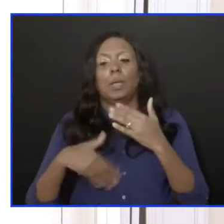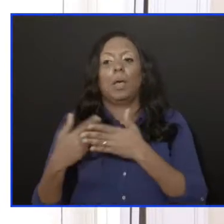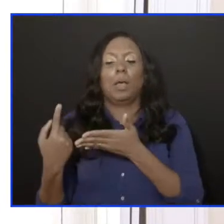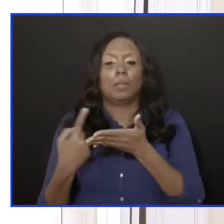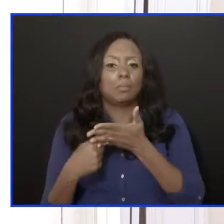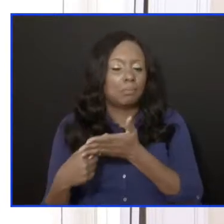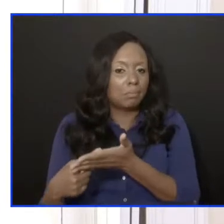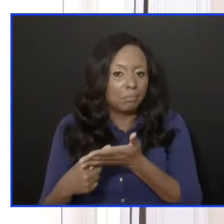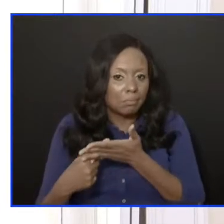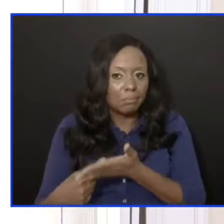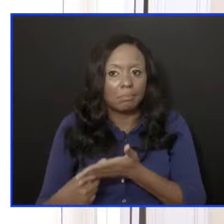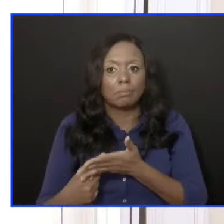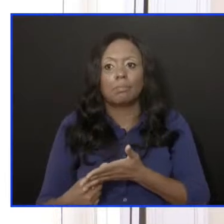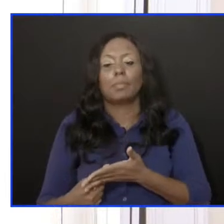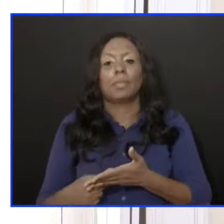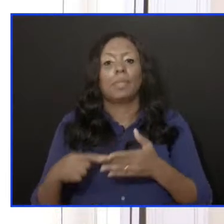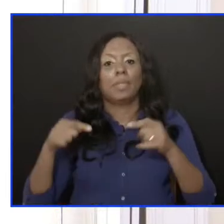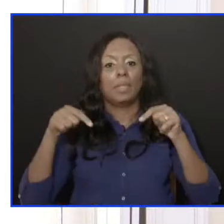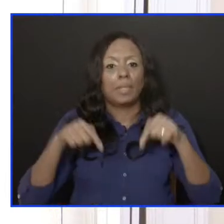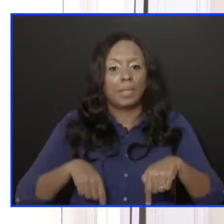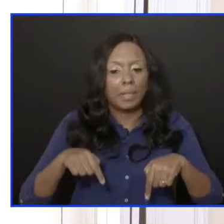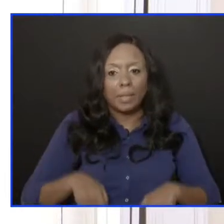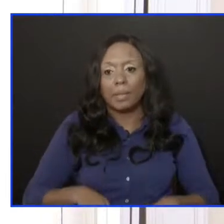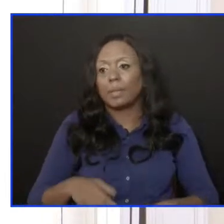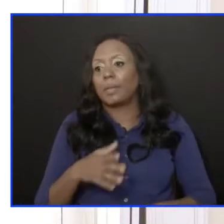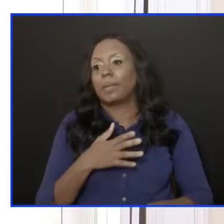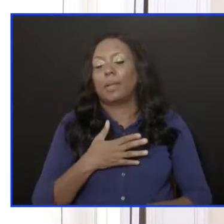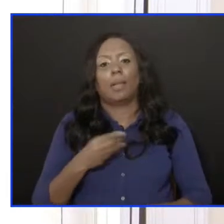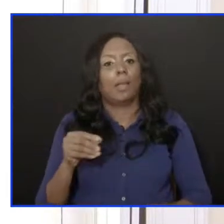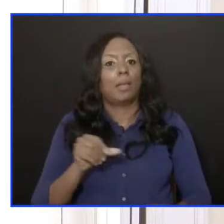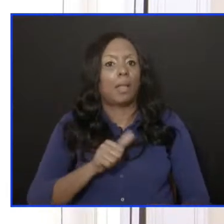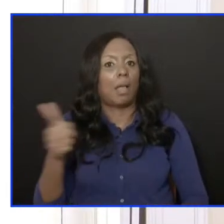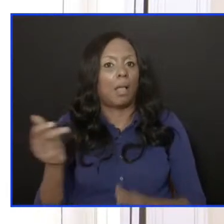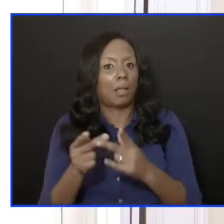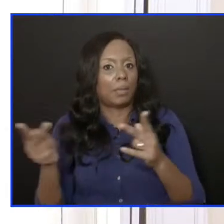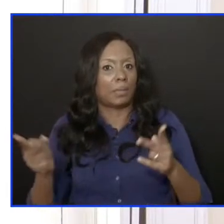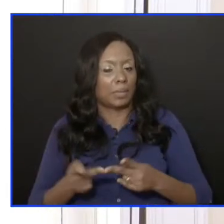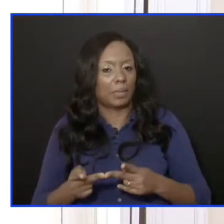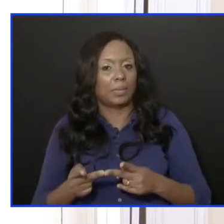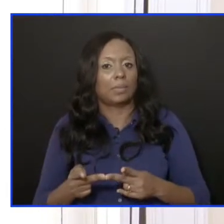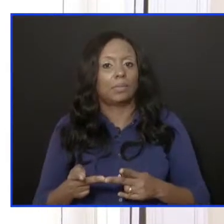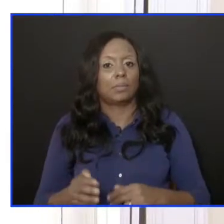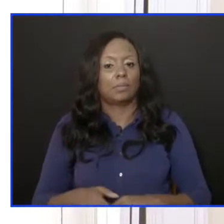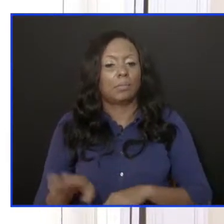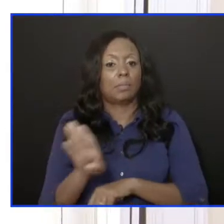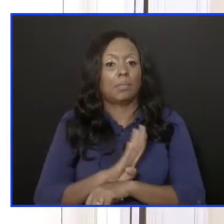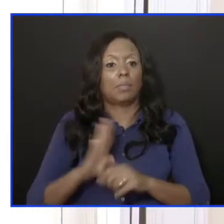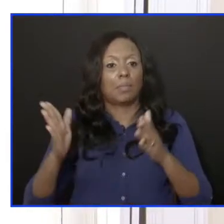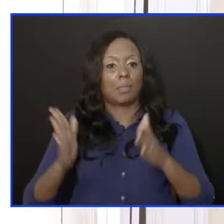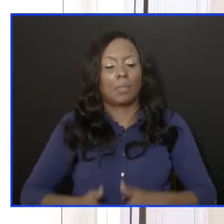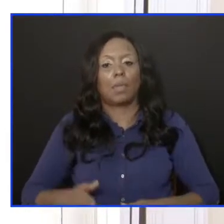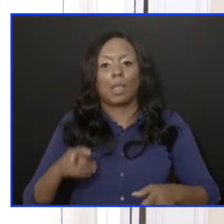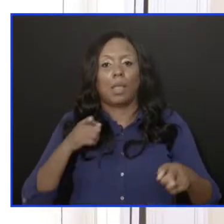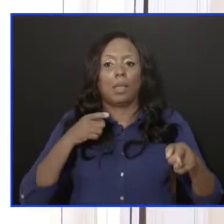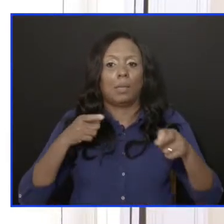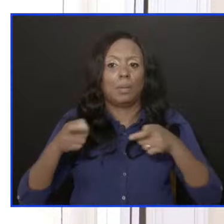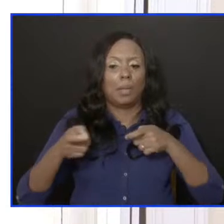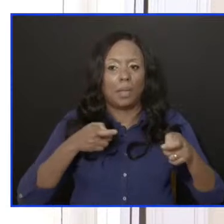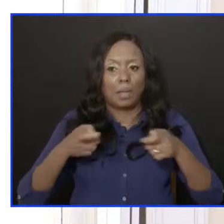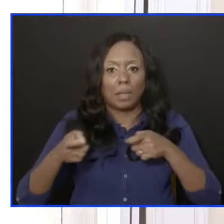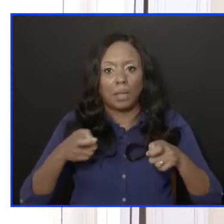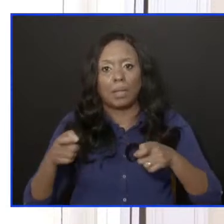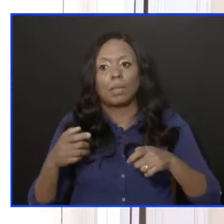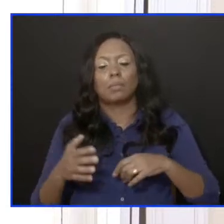board, both on the ground and sectorally, it is clear that Barbadians have been managing the process of